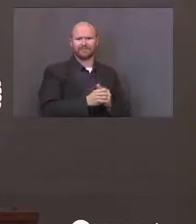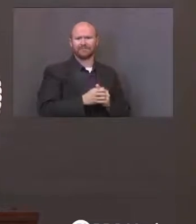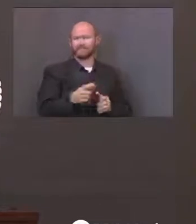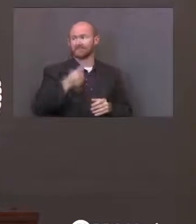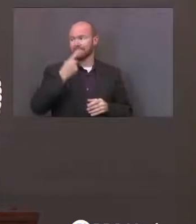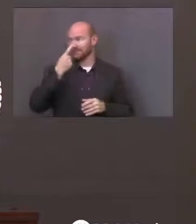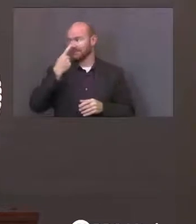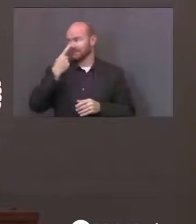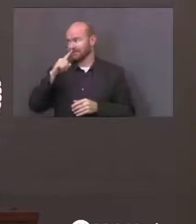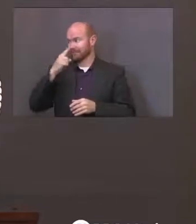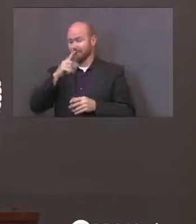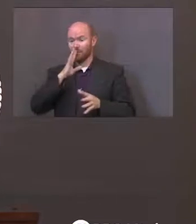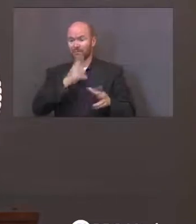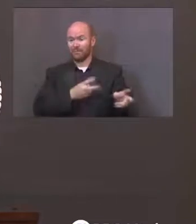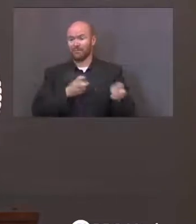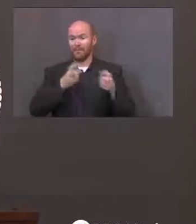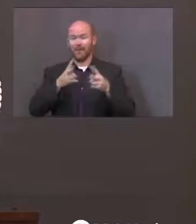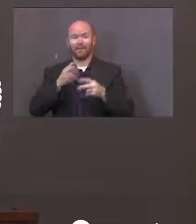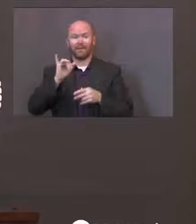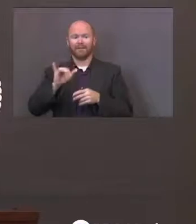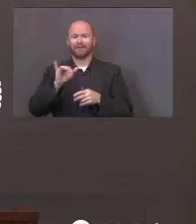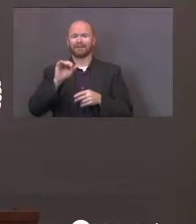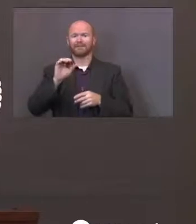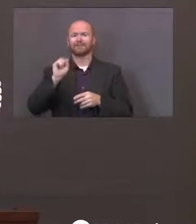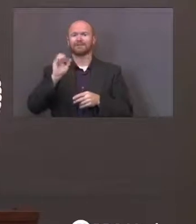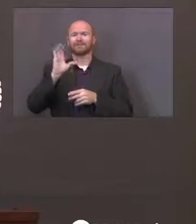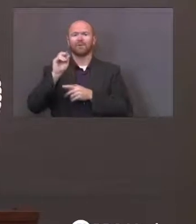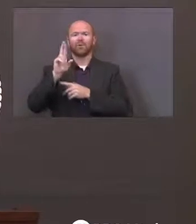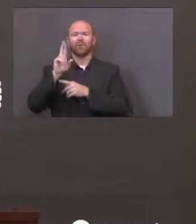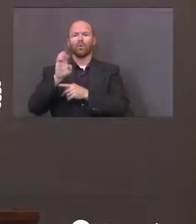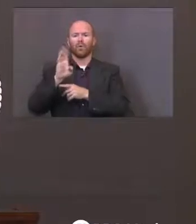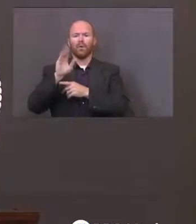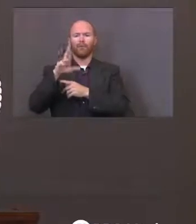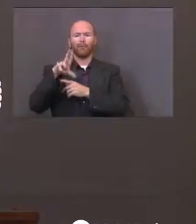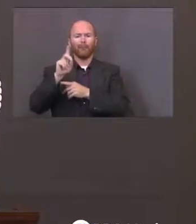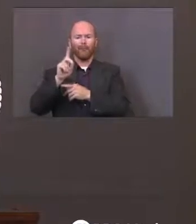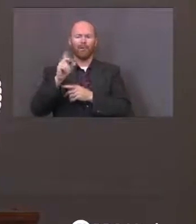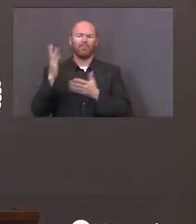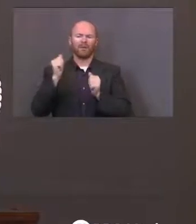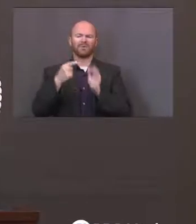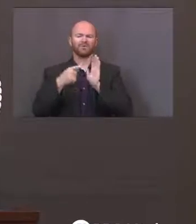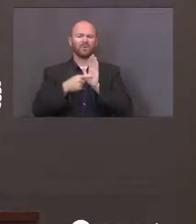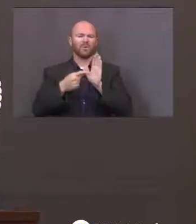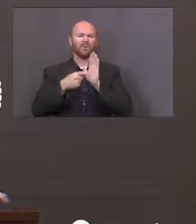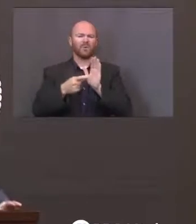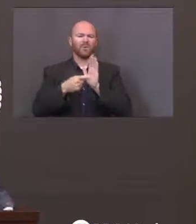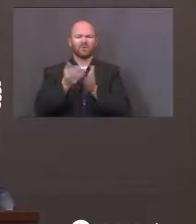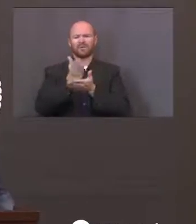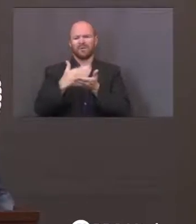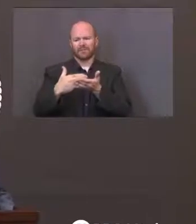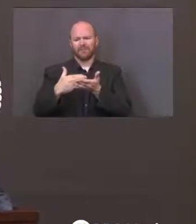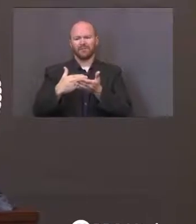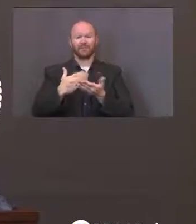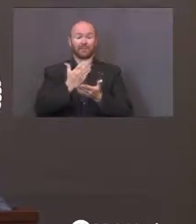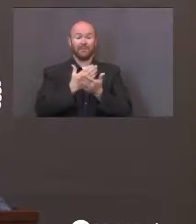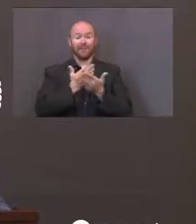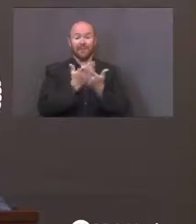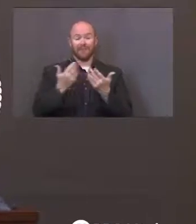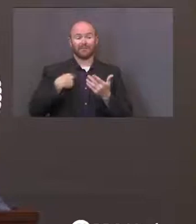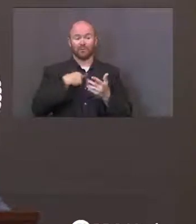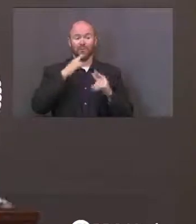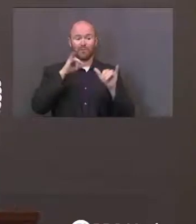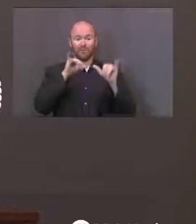up we can pull up that scoreboard, and she can kind of scroll through some of these. But some of the metrics we're monitoring on the health